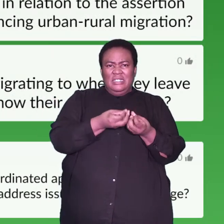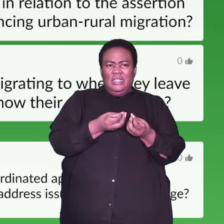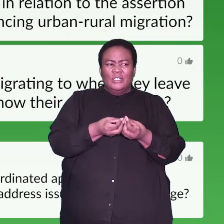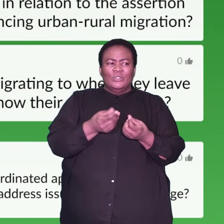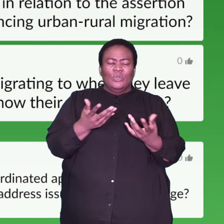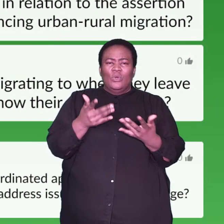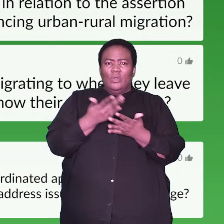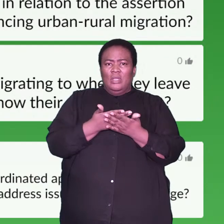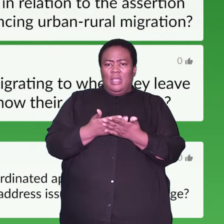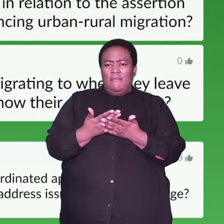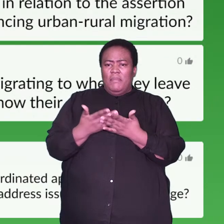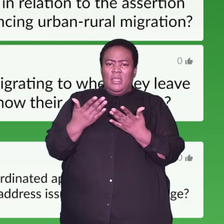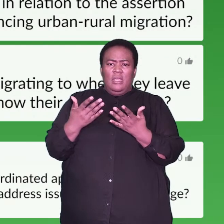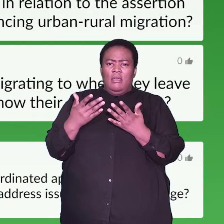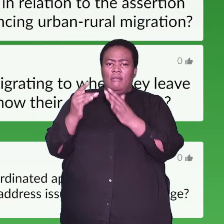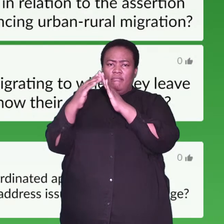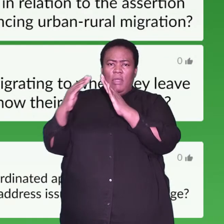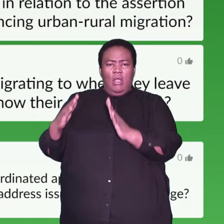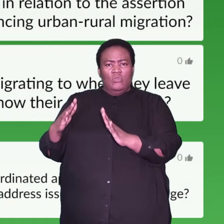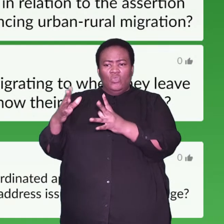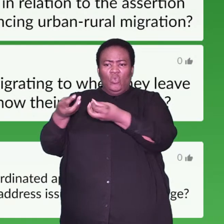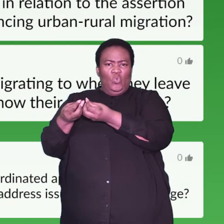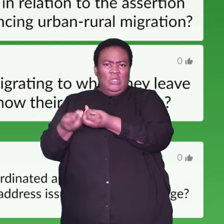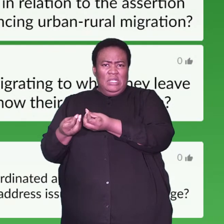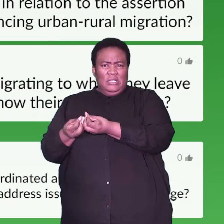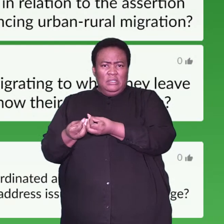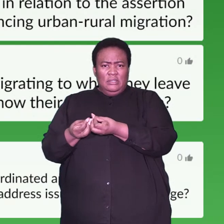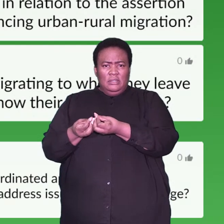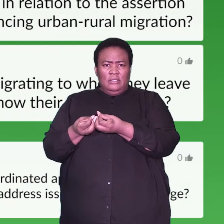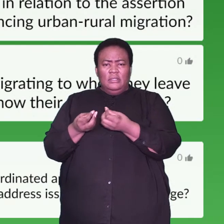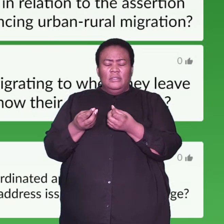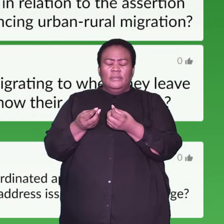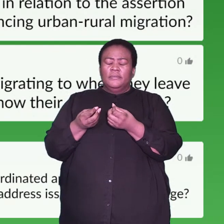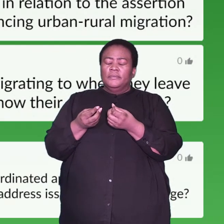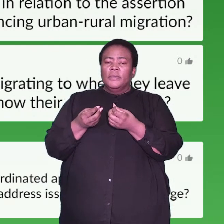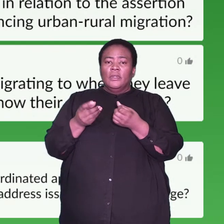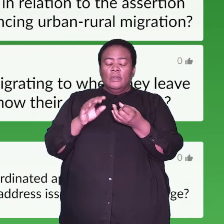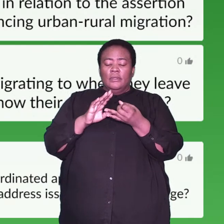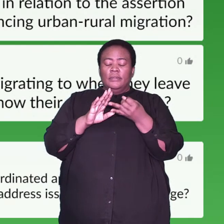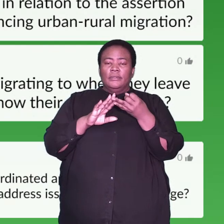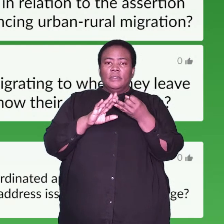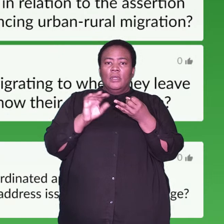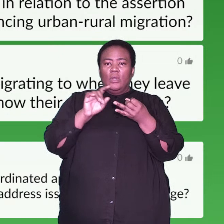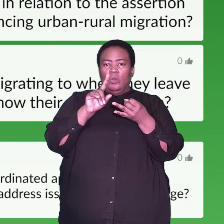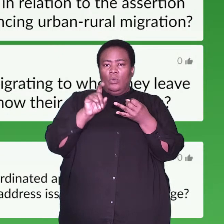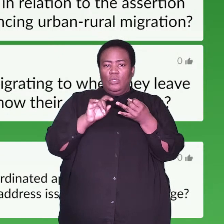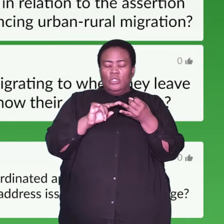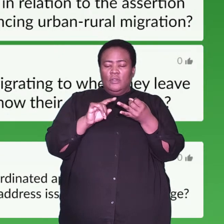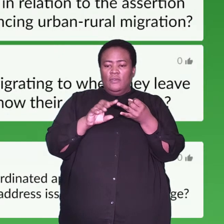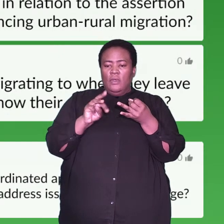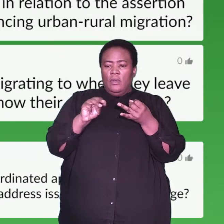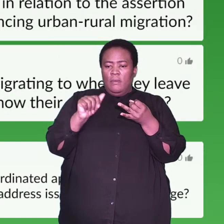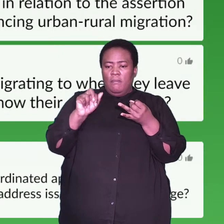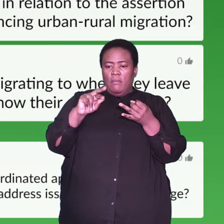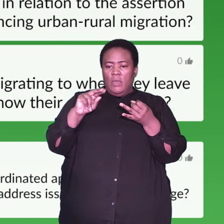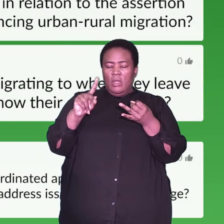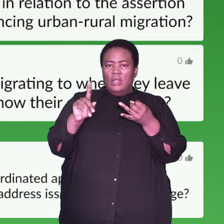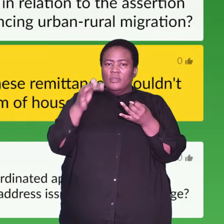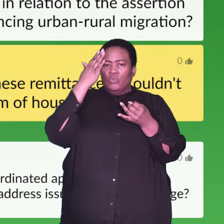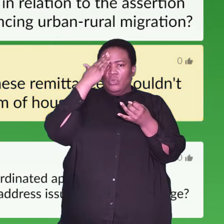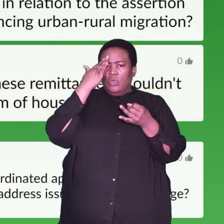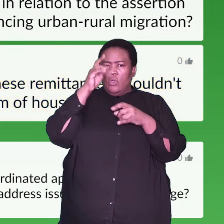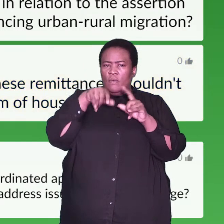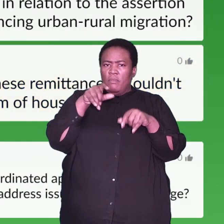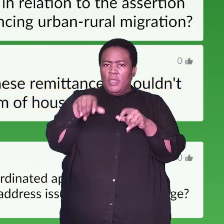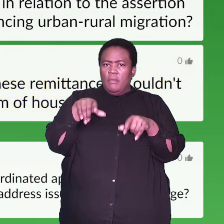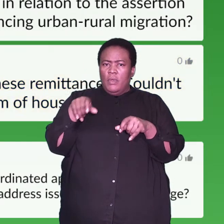from Musi. We had a question for Mark as well. Do we know where people are migrating to when they leave